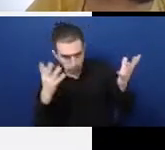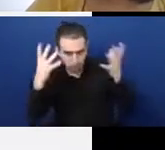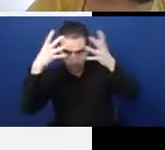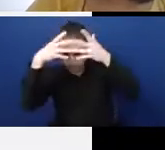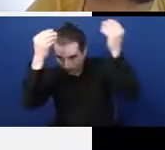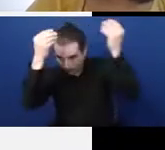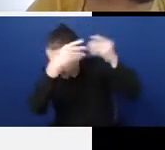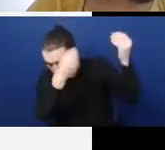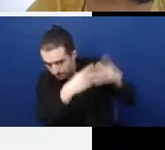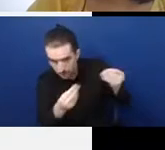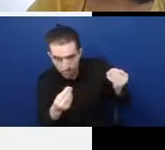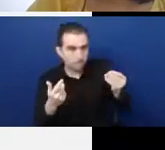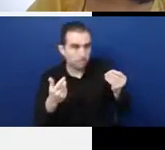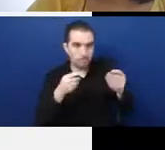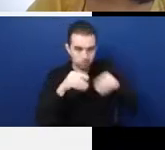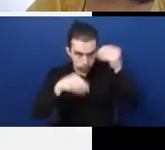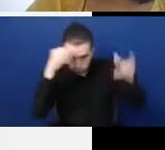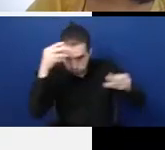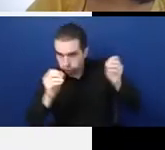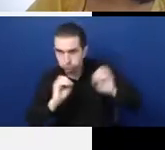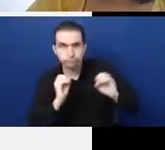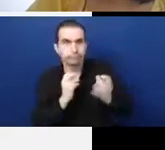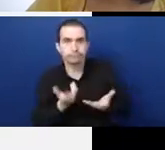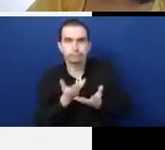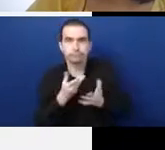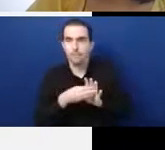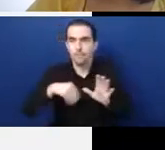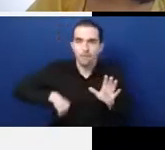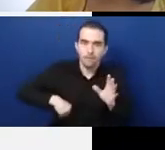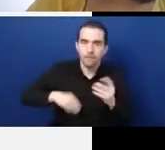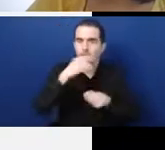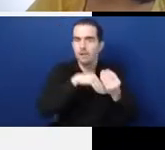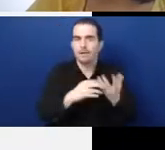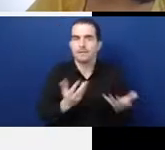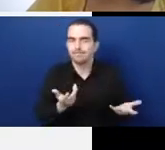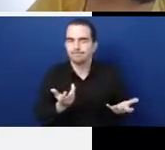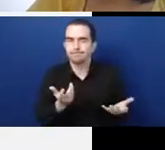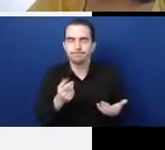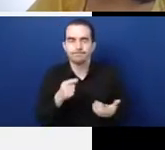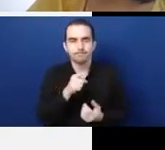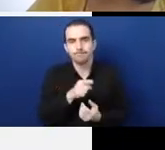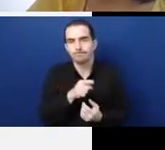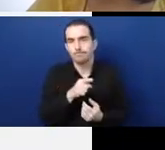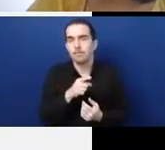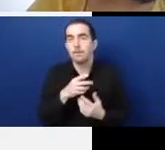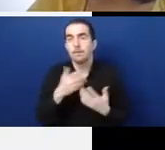see that male staff now, they don't really interact with the females because of fear of maybe